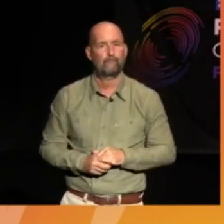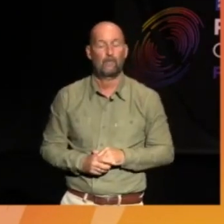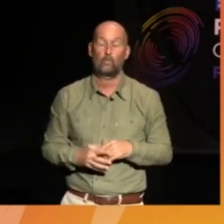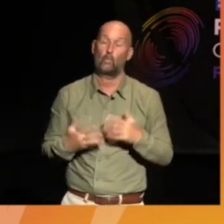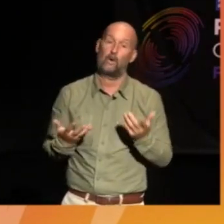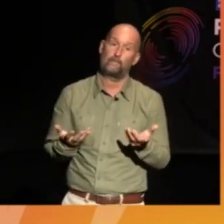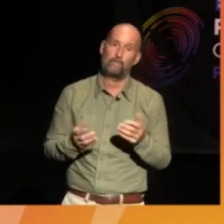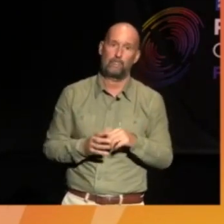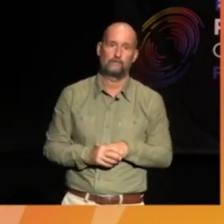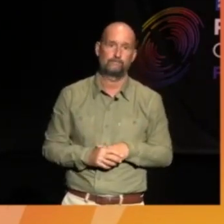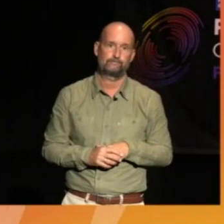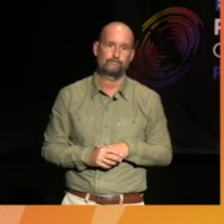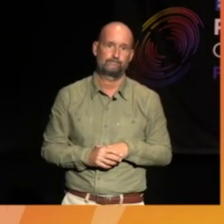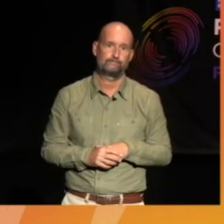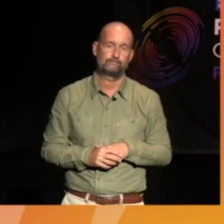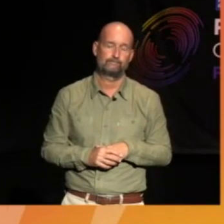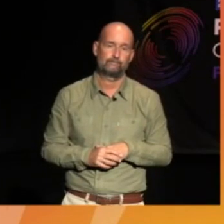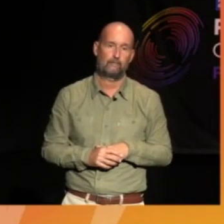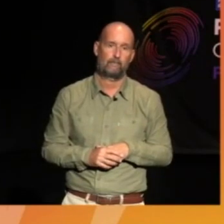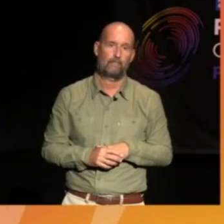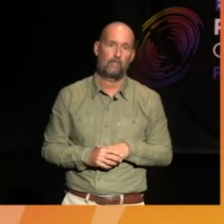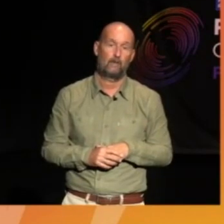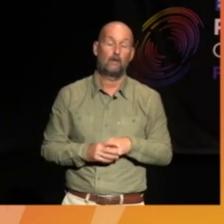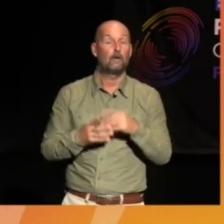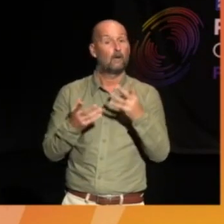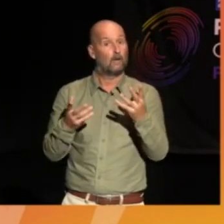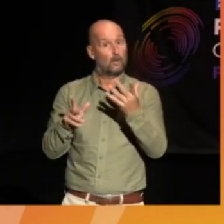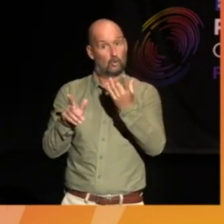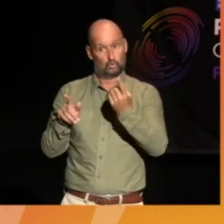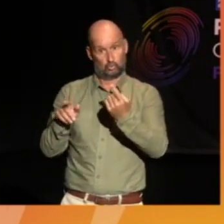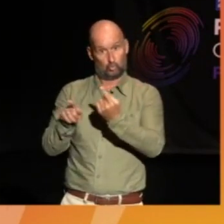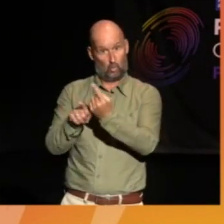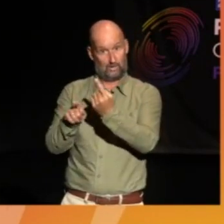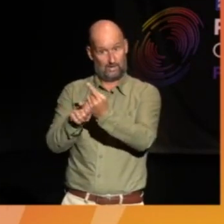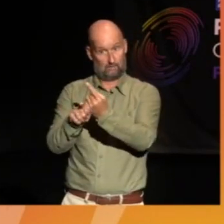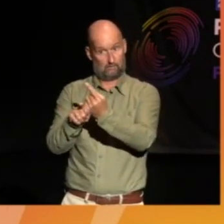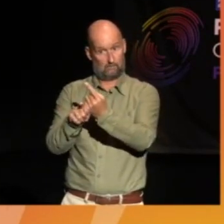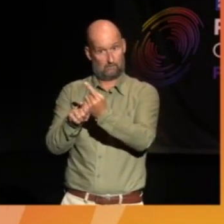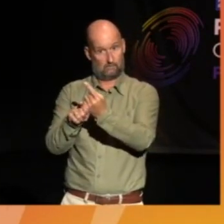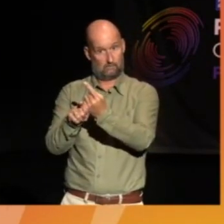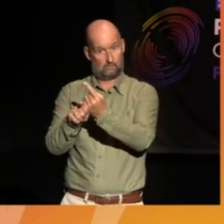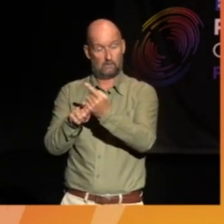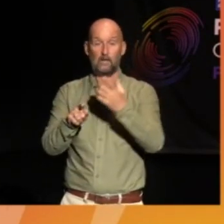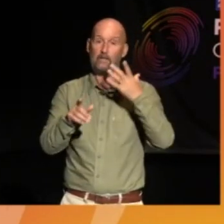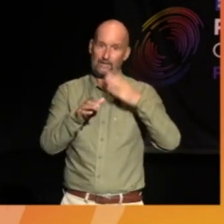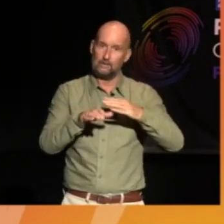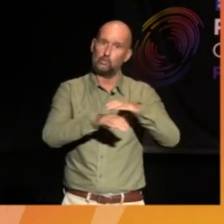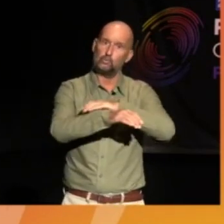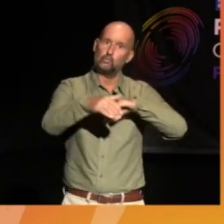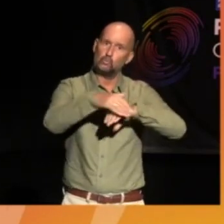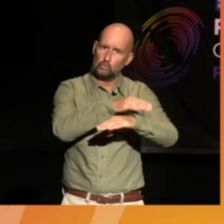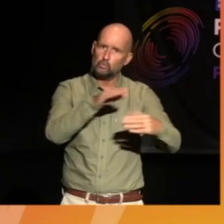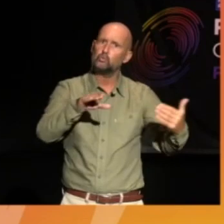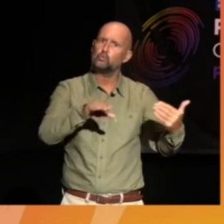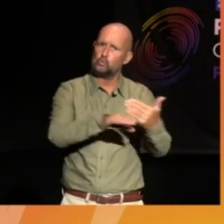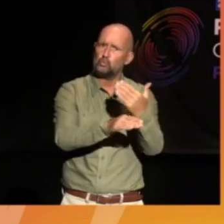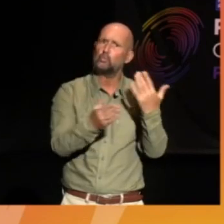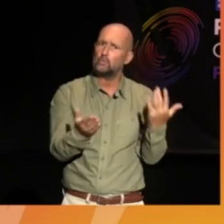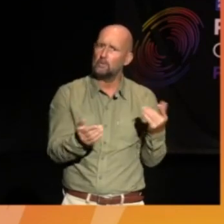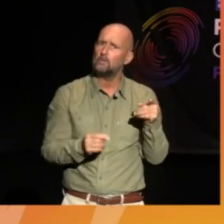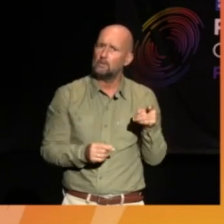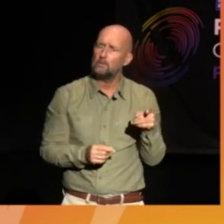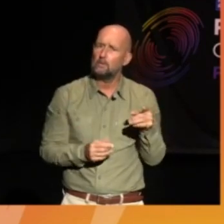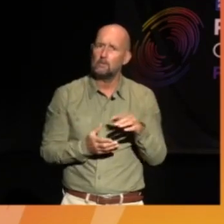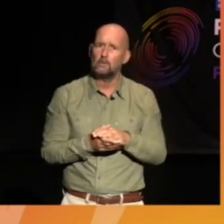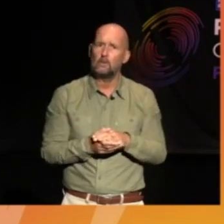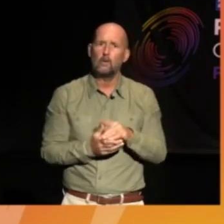Well, talking enough is different than doing enough. There has been some talk during